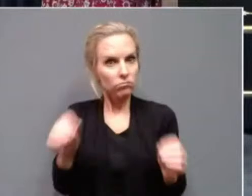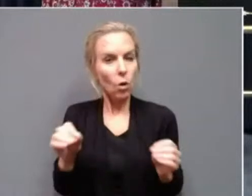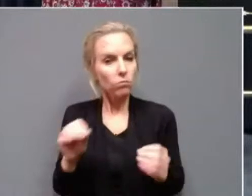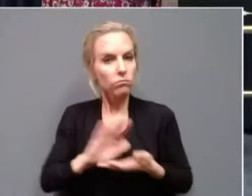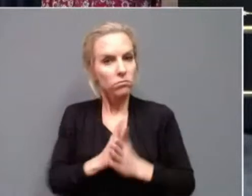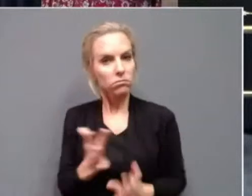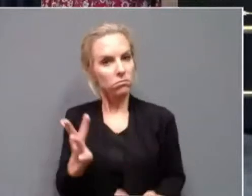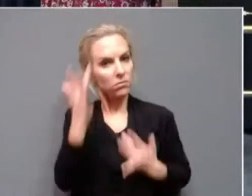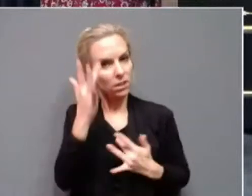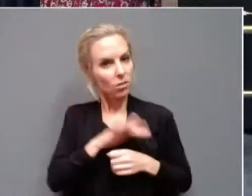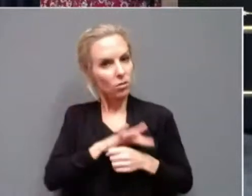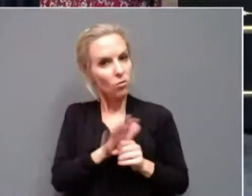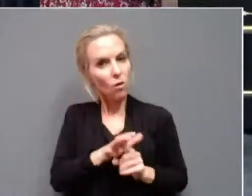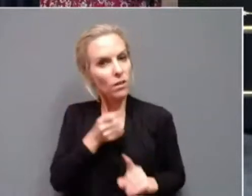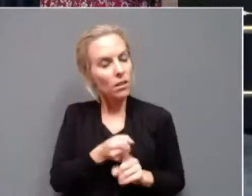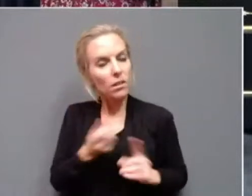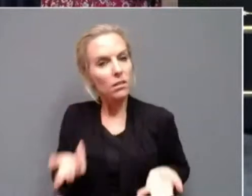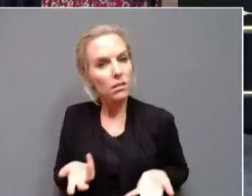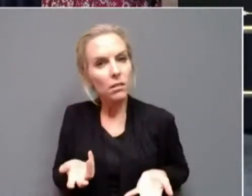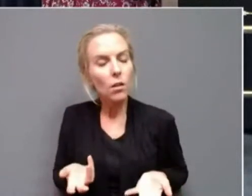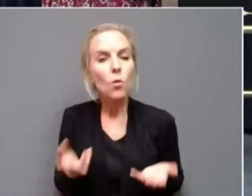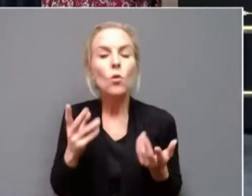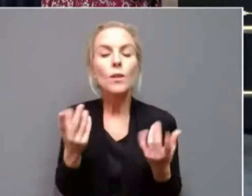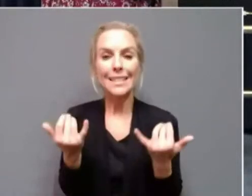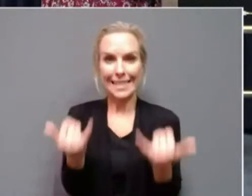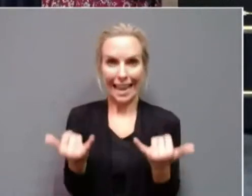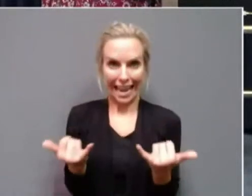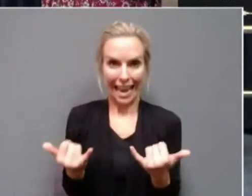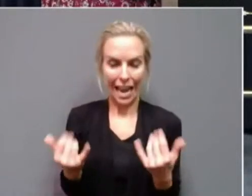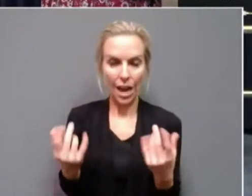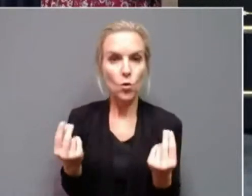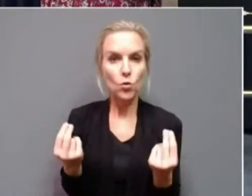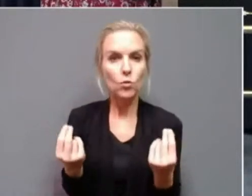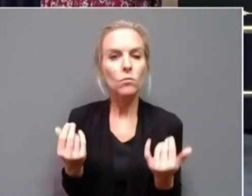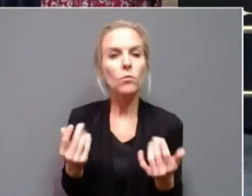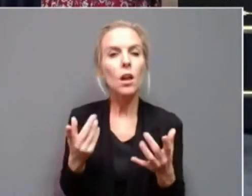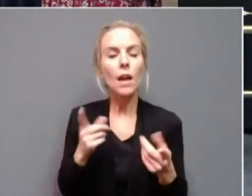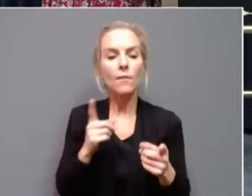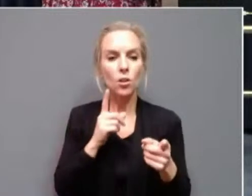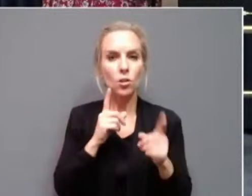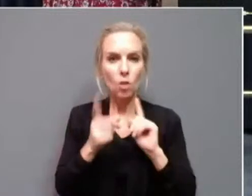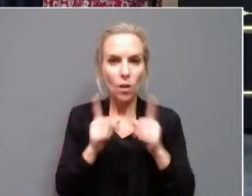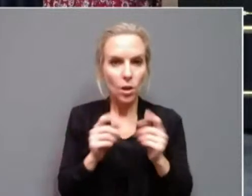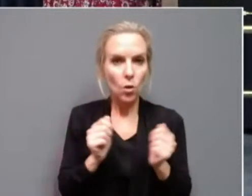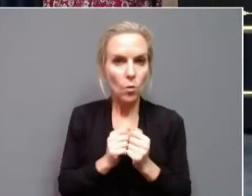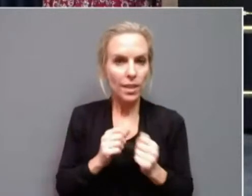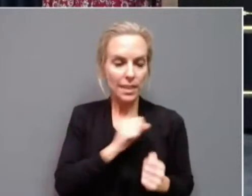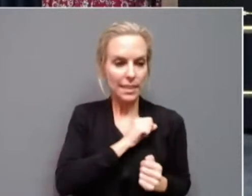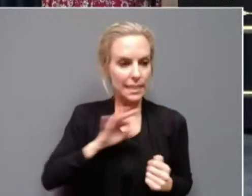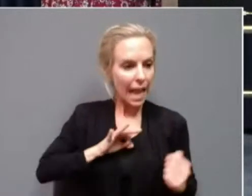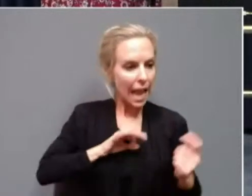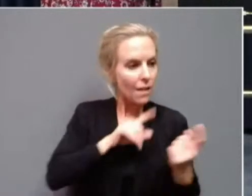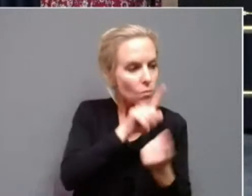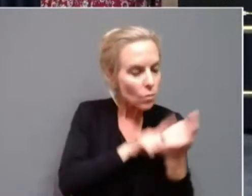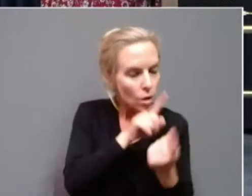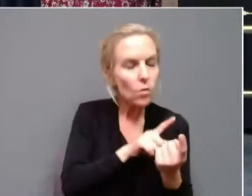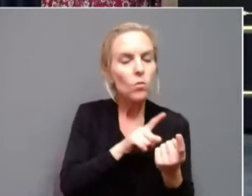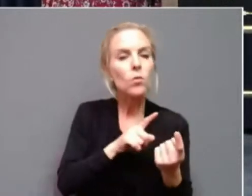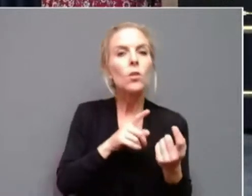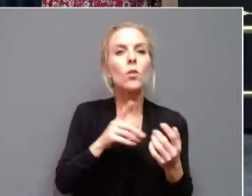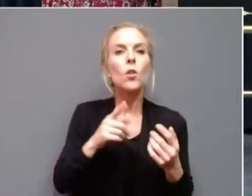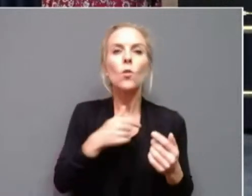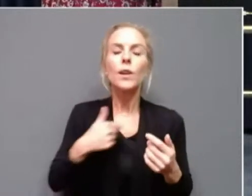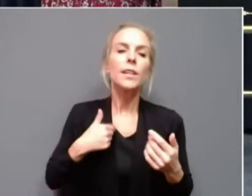How we do it now is one conversation at a time with our staff. We've created videos,